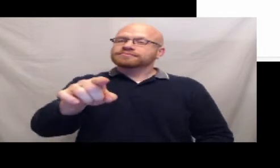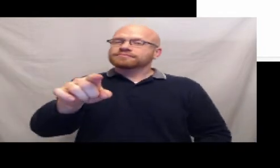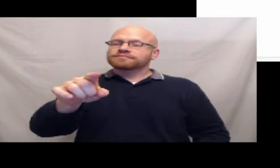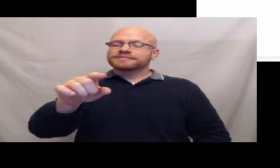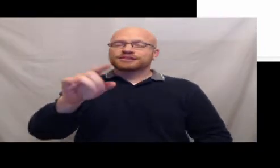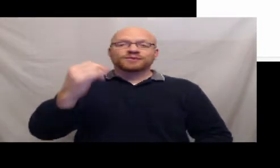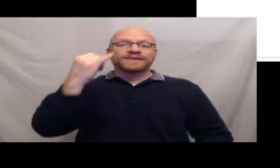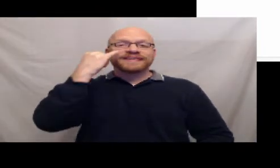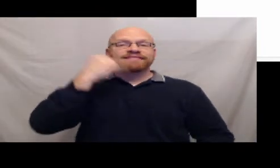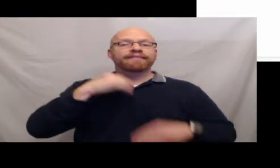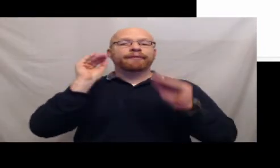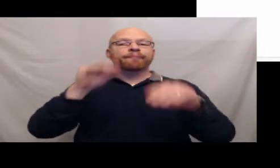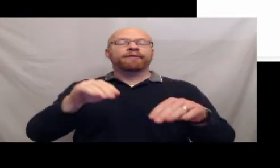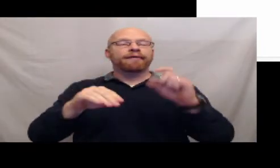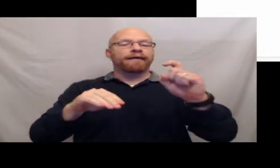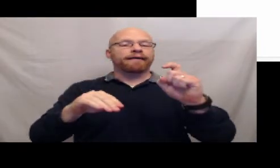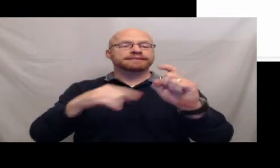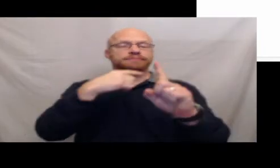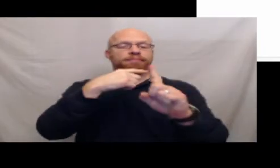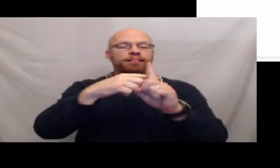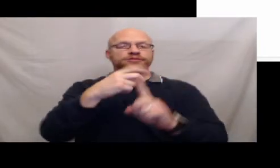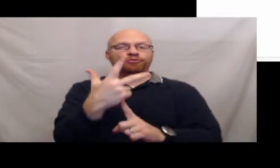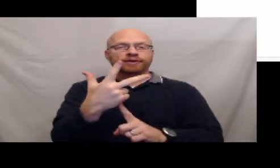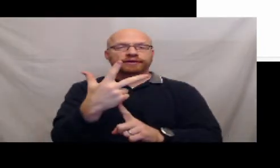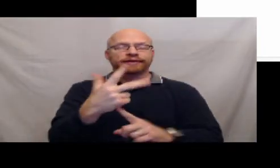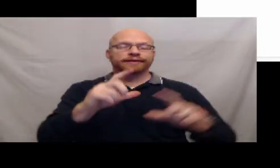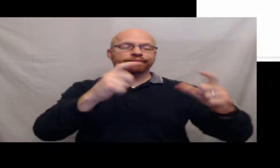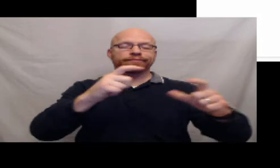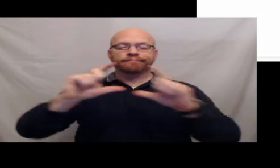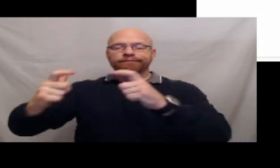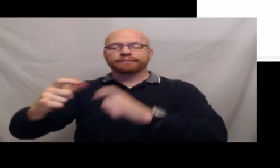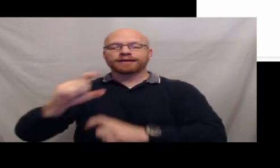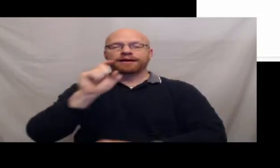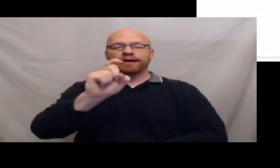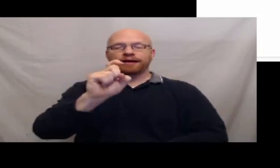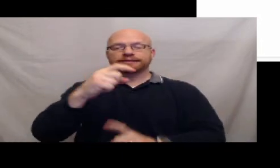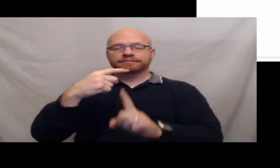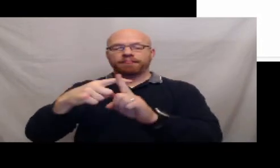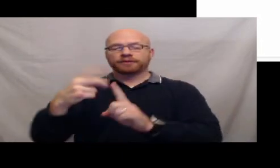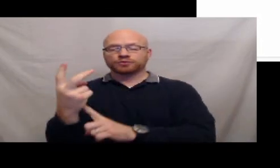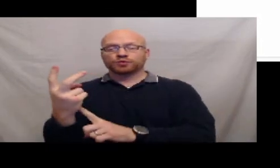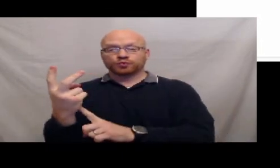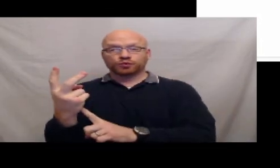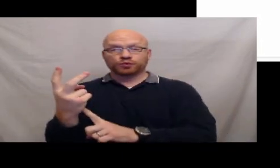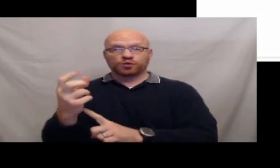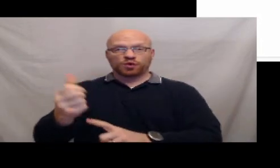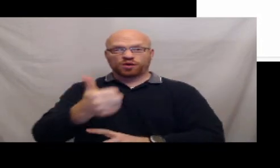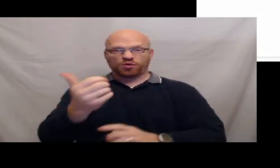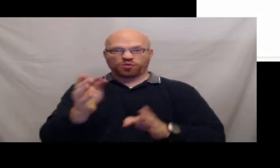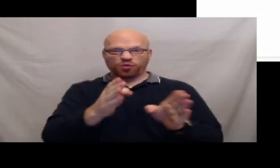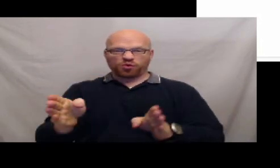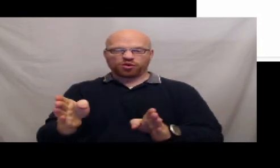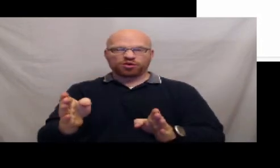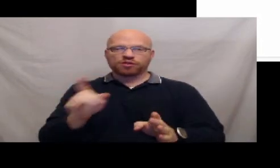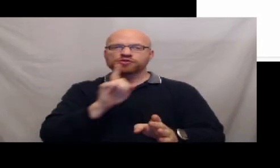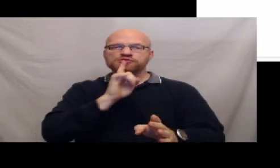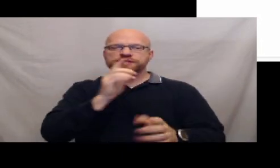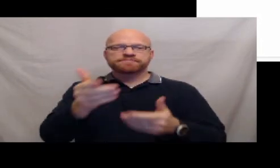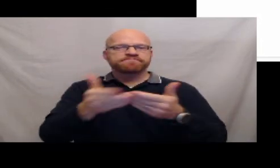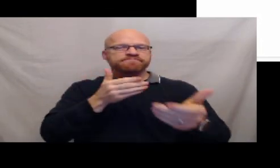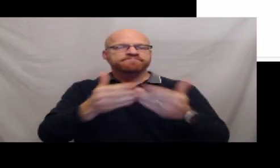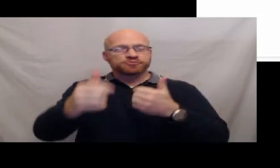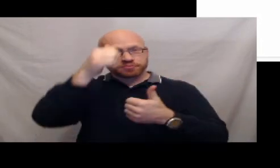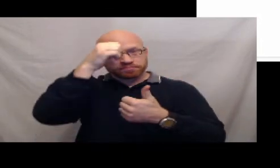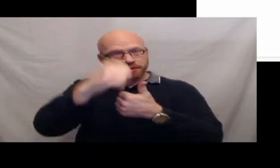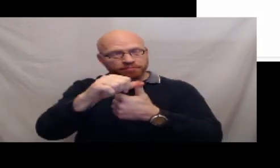This is important. If I were to put x plus 3 and then x plus 2 second, switching the order